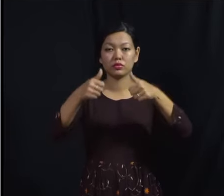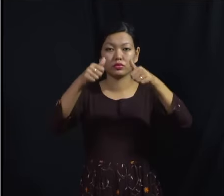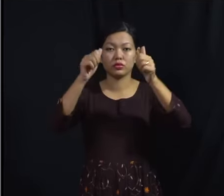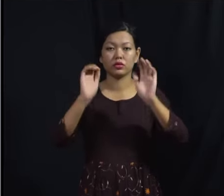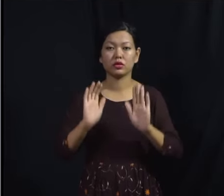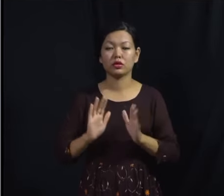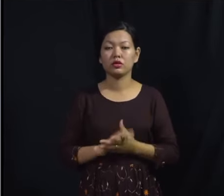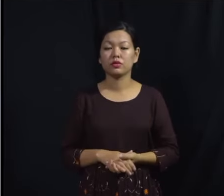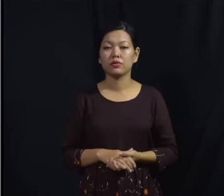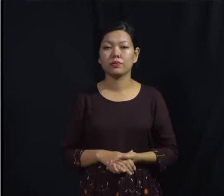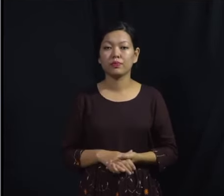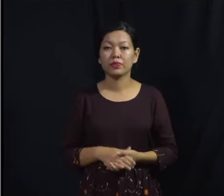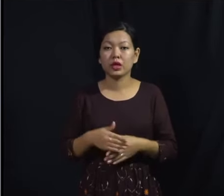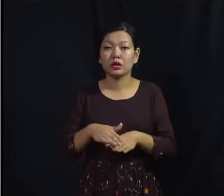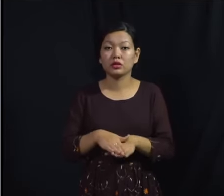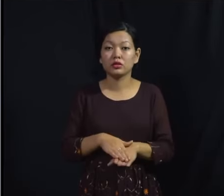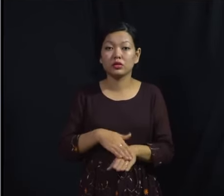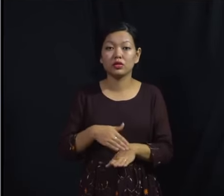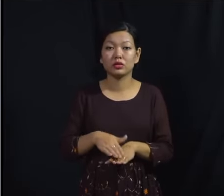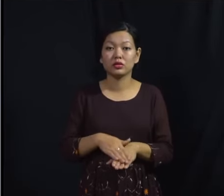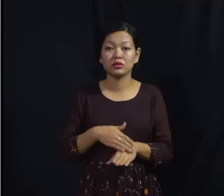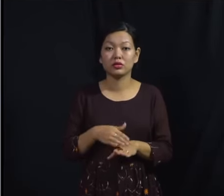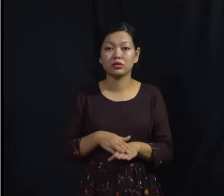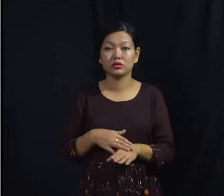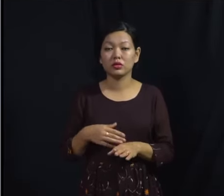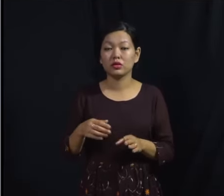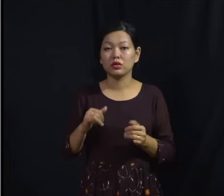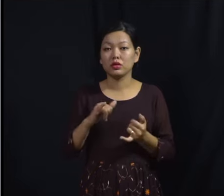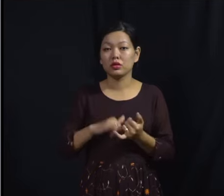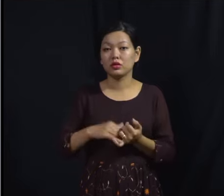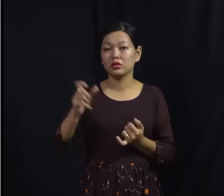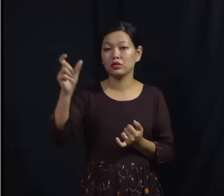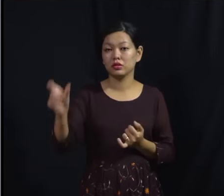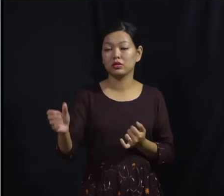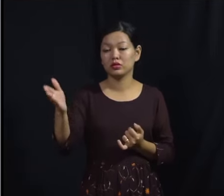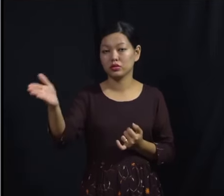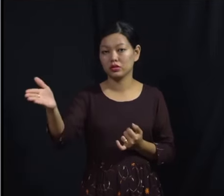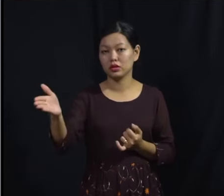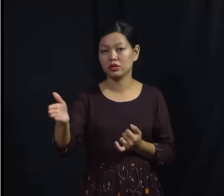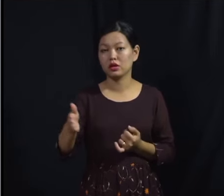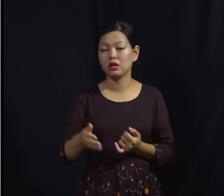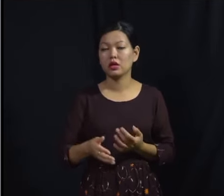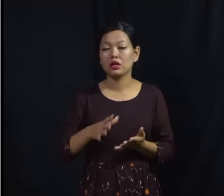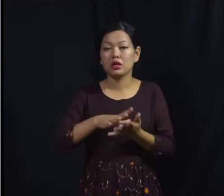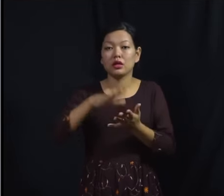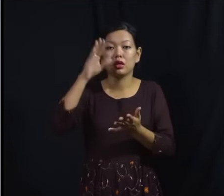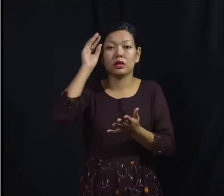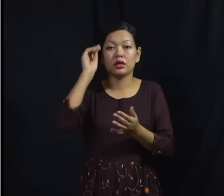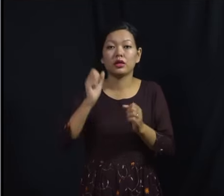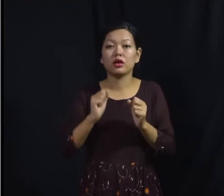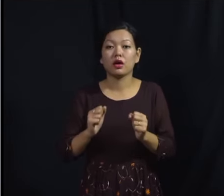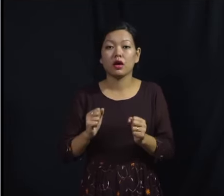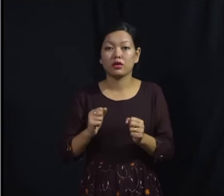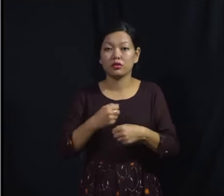the art of it and she made a bottle of her own and a bottle of honey and presented it to her grandmother